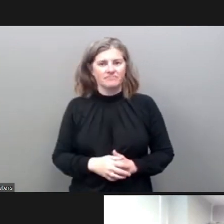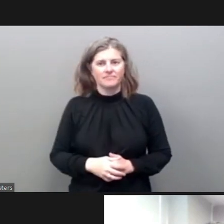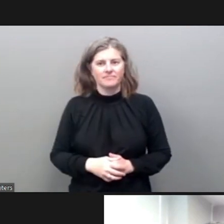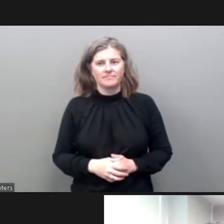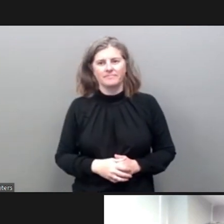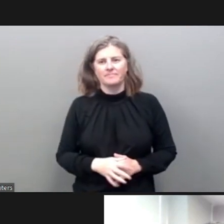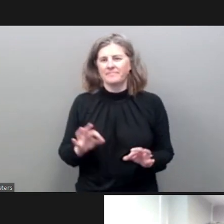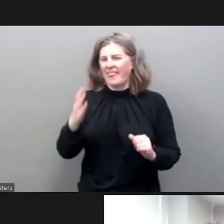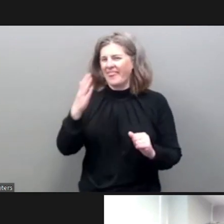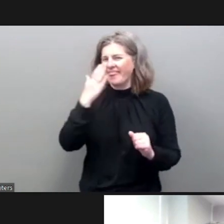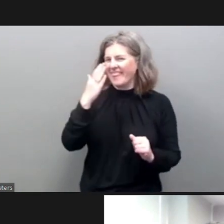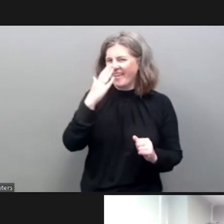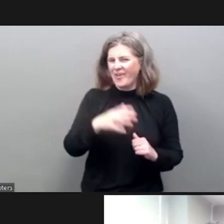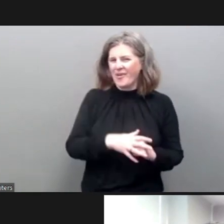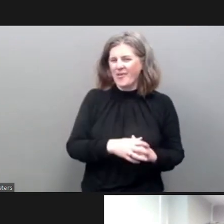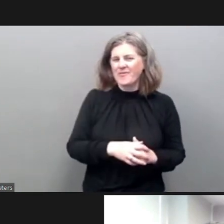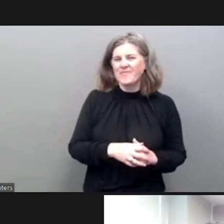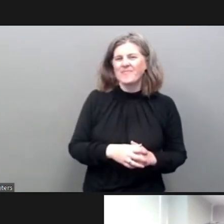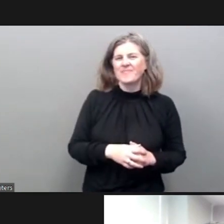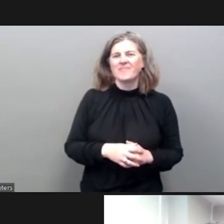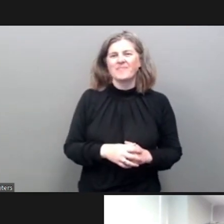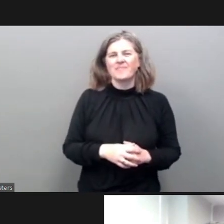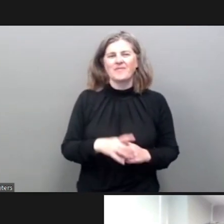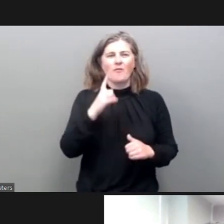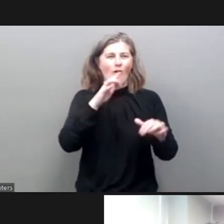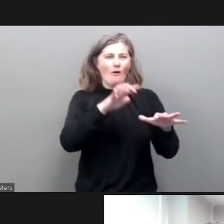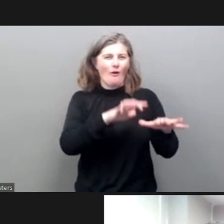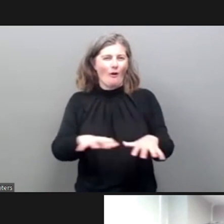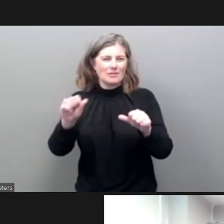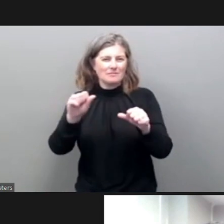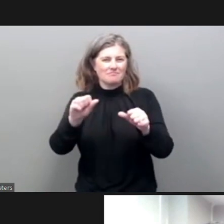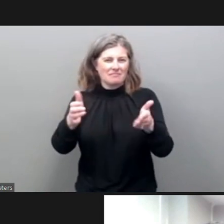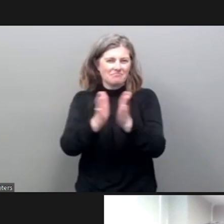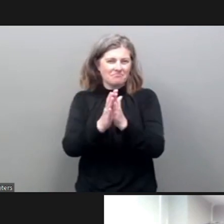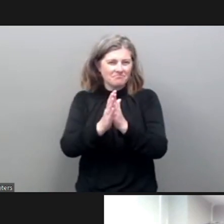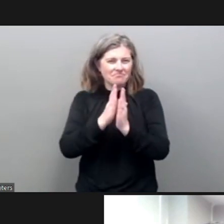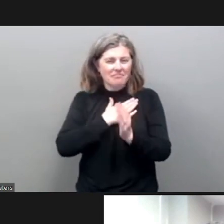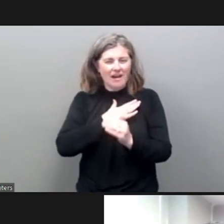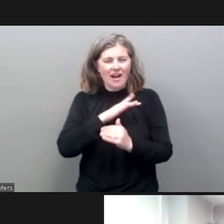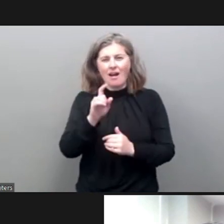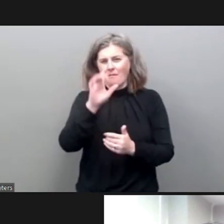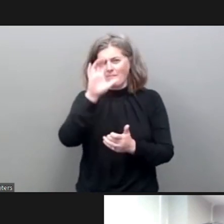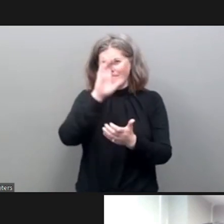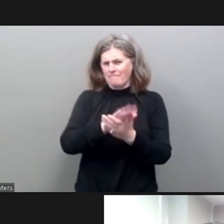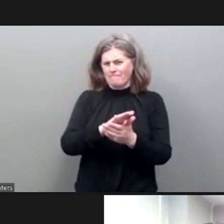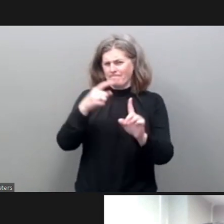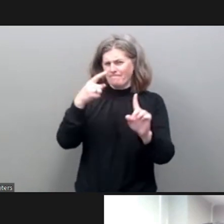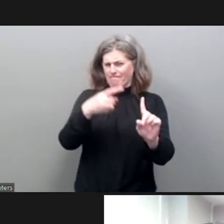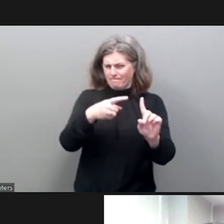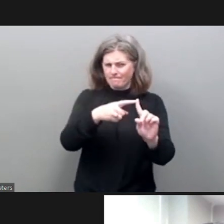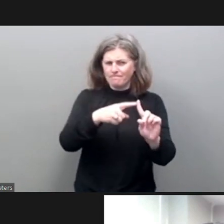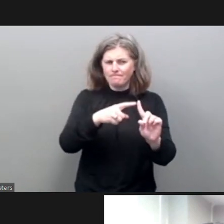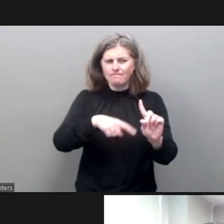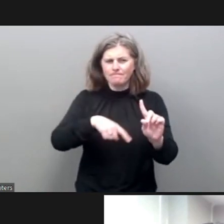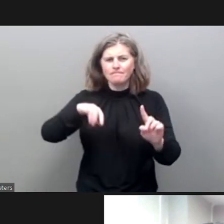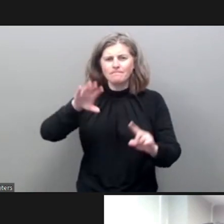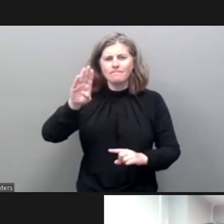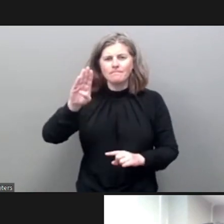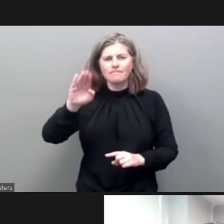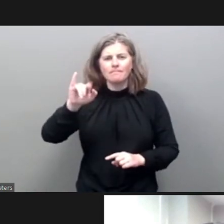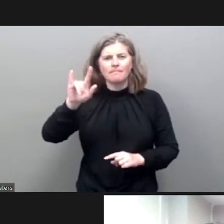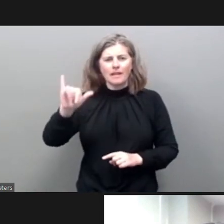Excellent. Hey, thank you very much, everyone, for hosting this and taking my question. I believe my question is going to be directed towards Billy